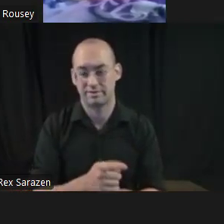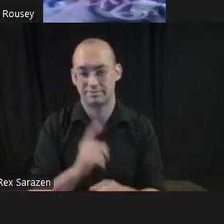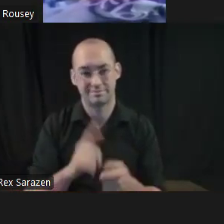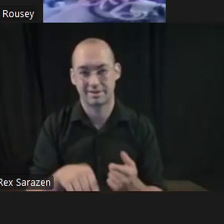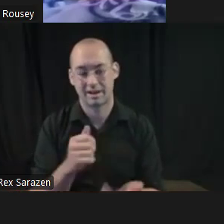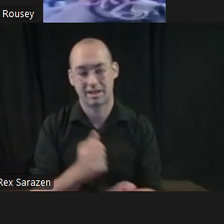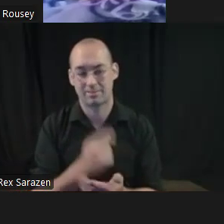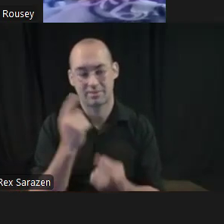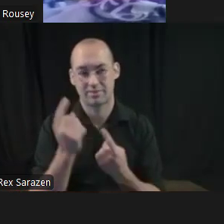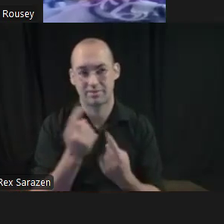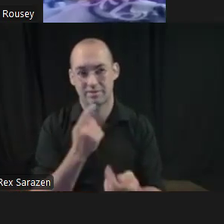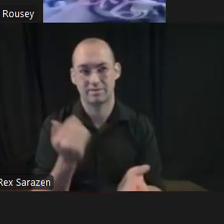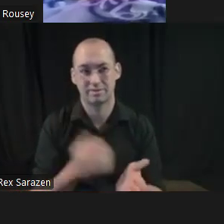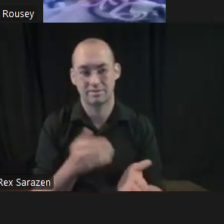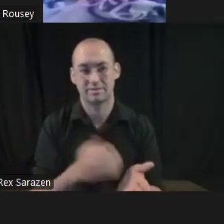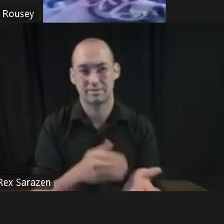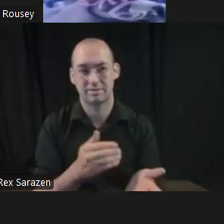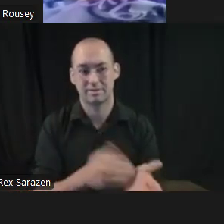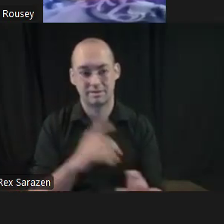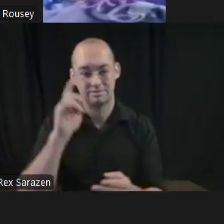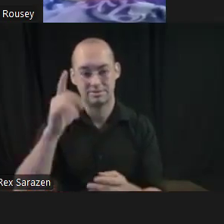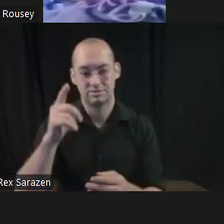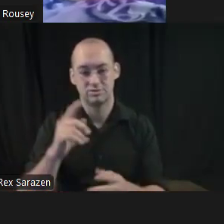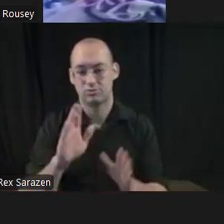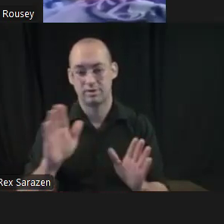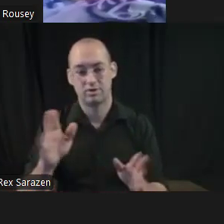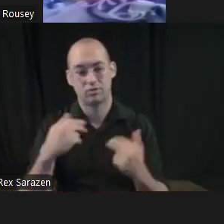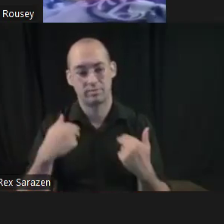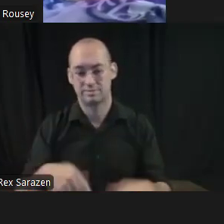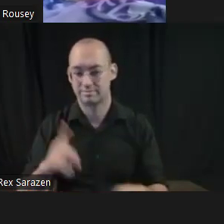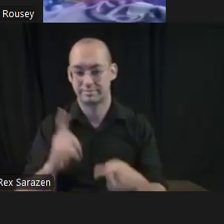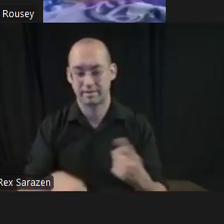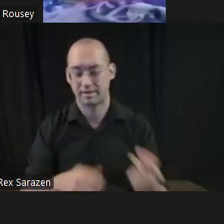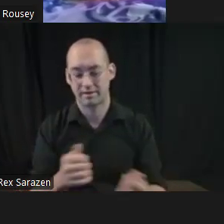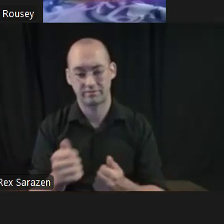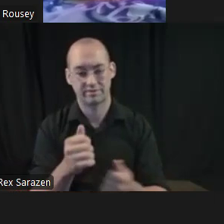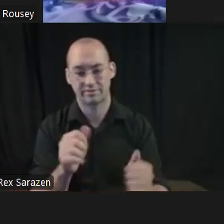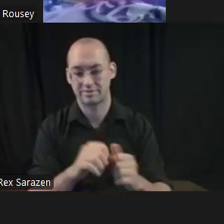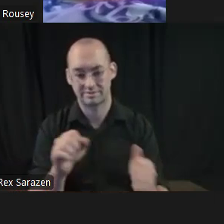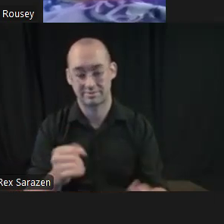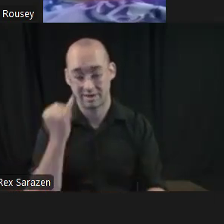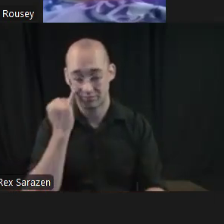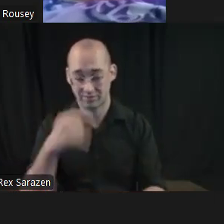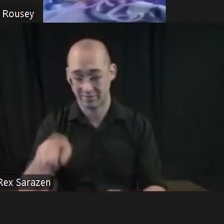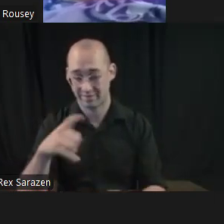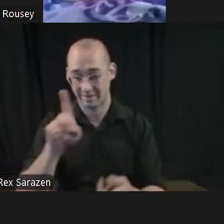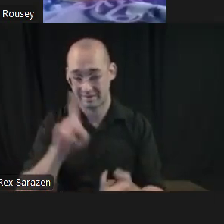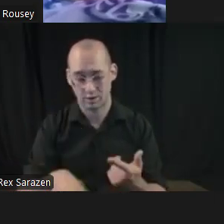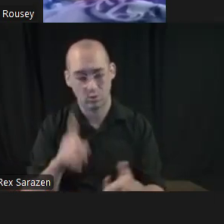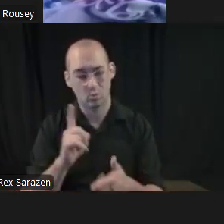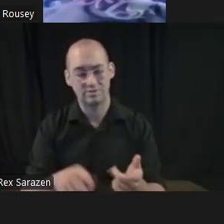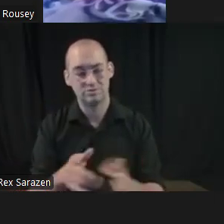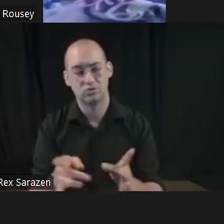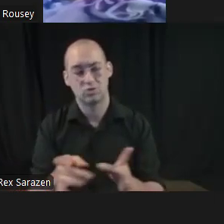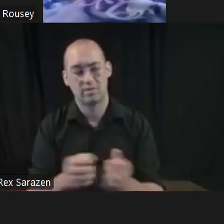these educated, intelligent, wonderful humans can't navigate the system. If they can't navigate the system, what is the story for everyone